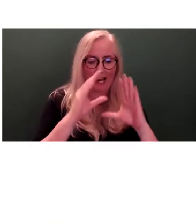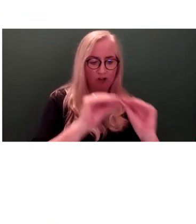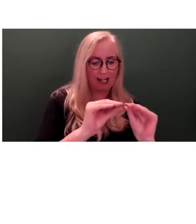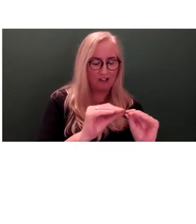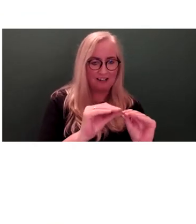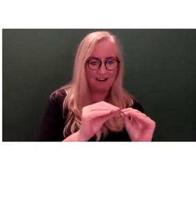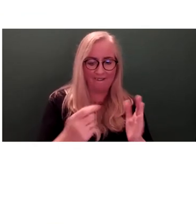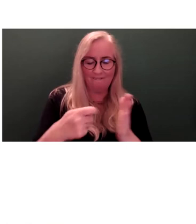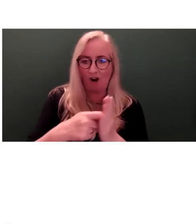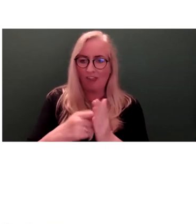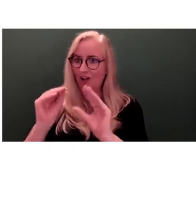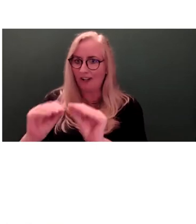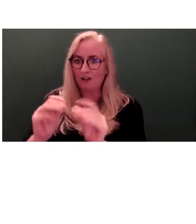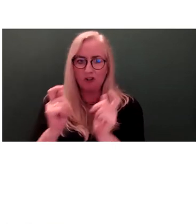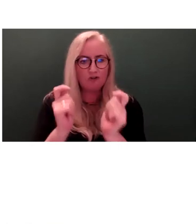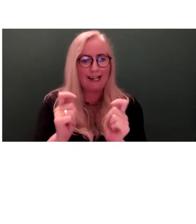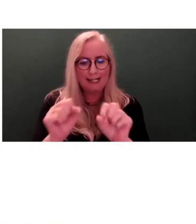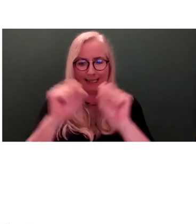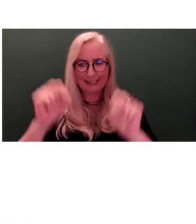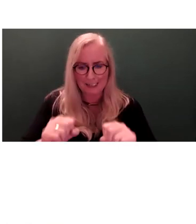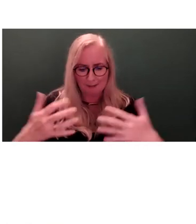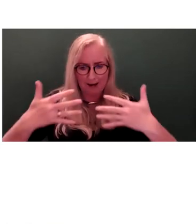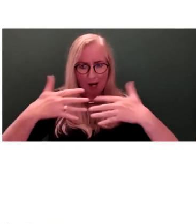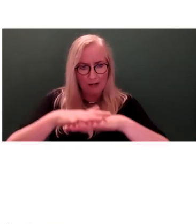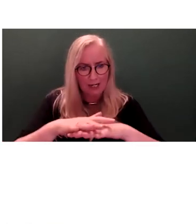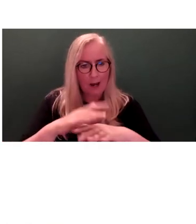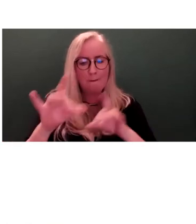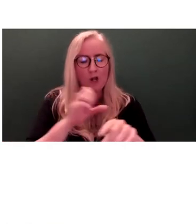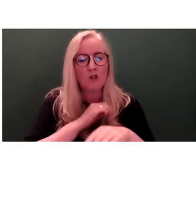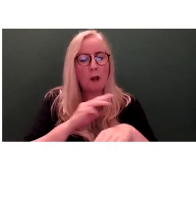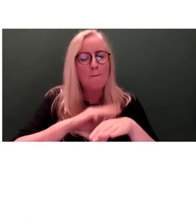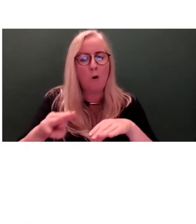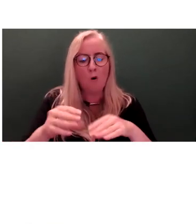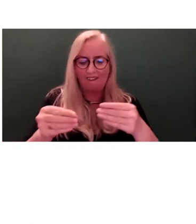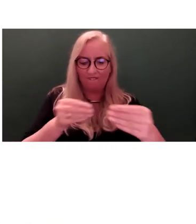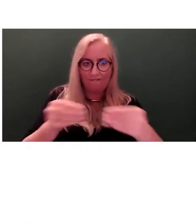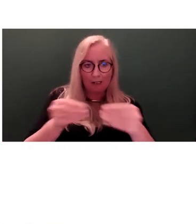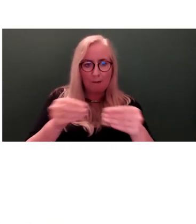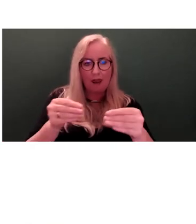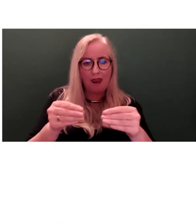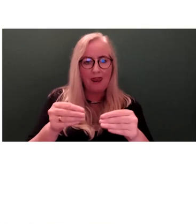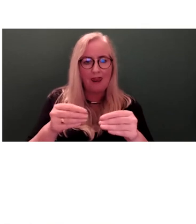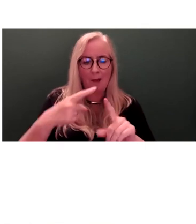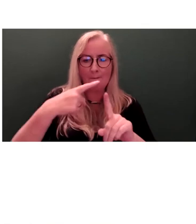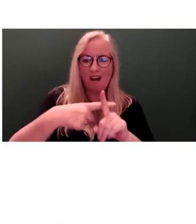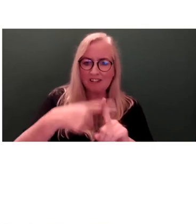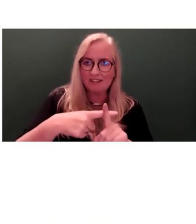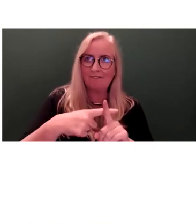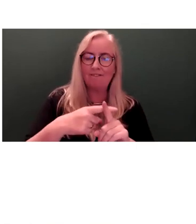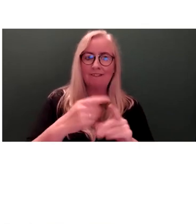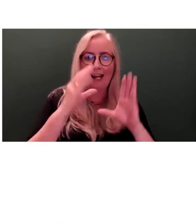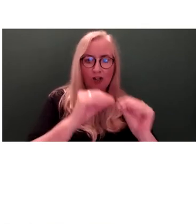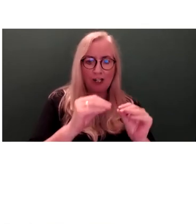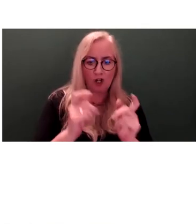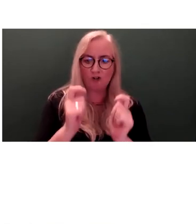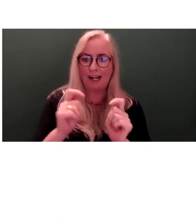system, and ensuring that, you know, there are much more kind of agile, flexible further education and training offerings, so that people